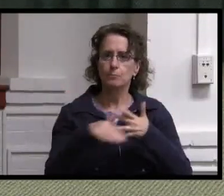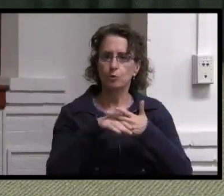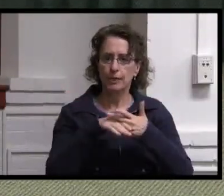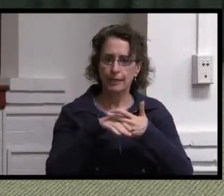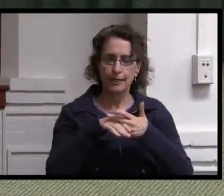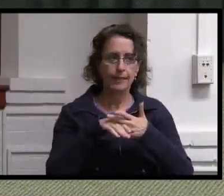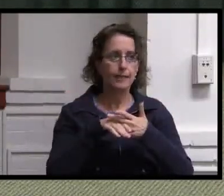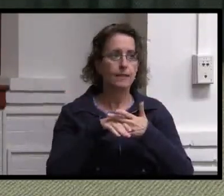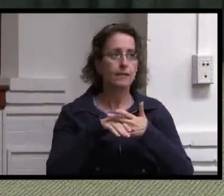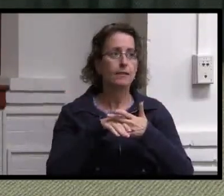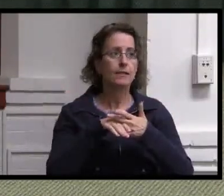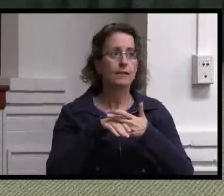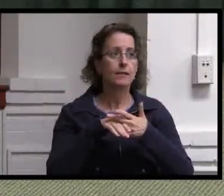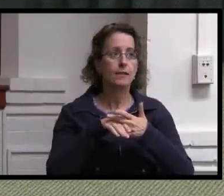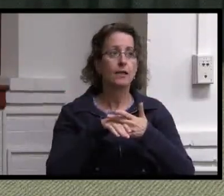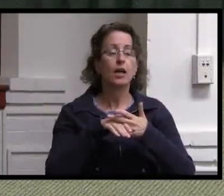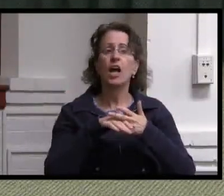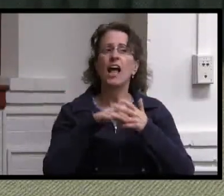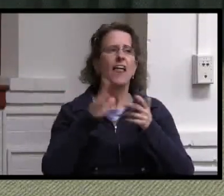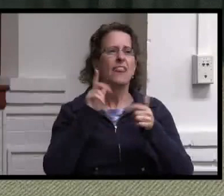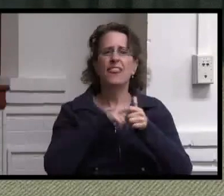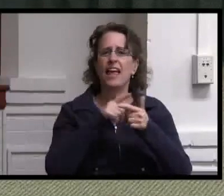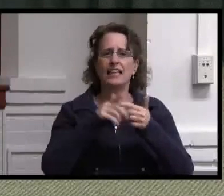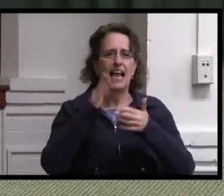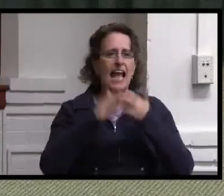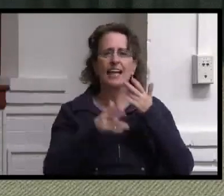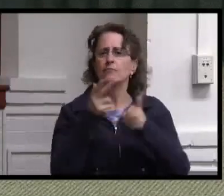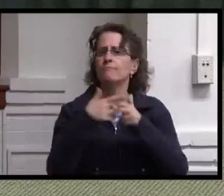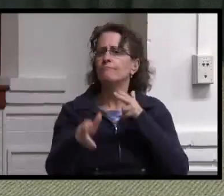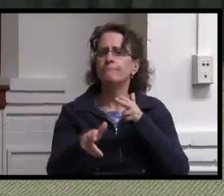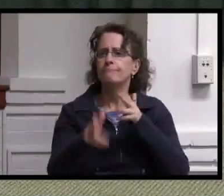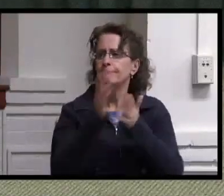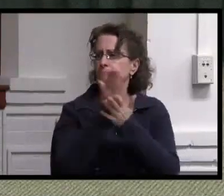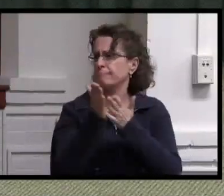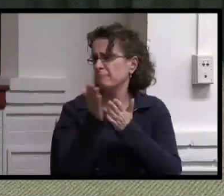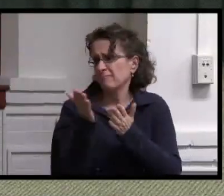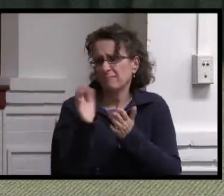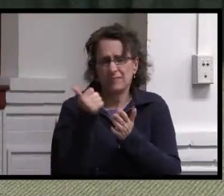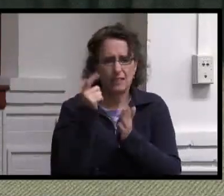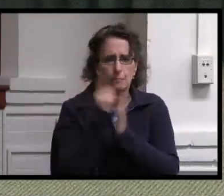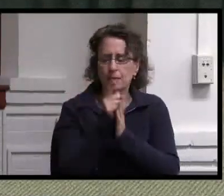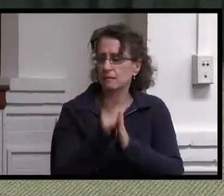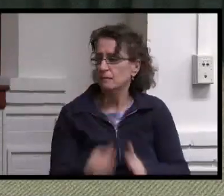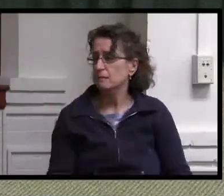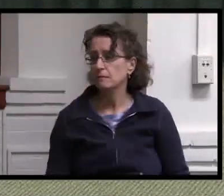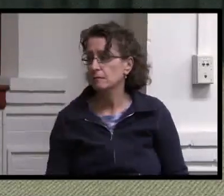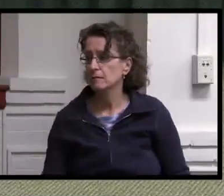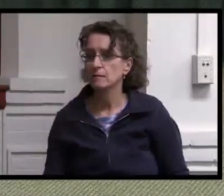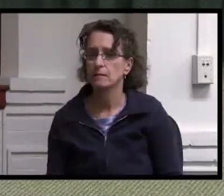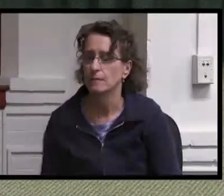then we will be done by 9:05. Yeah, all right. Thanks for jinxing that, Kate.